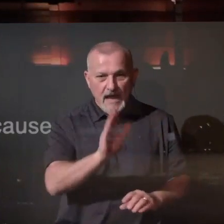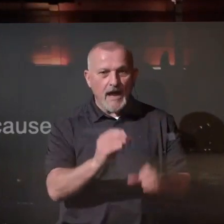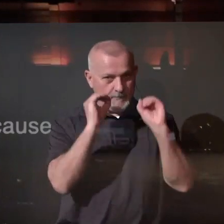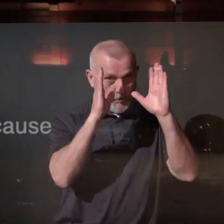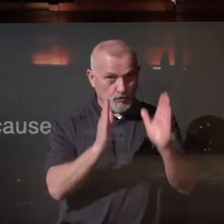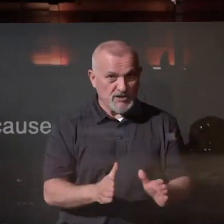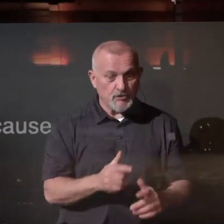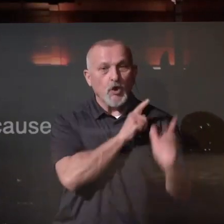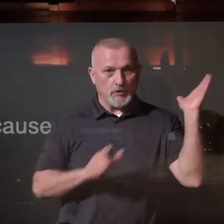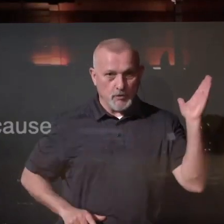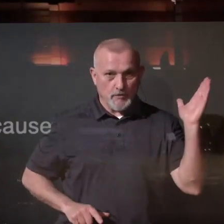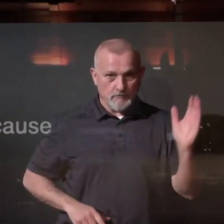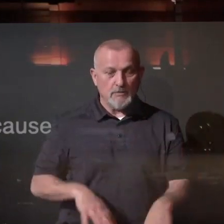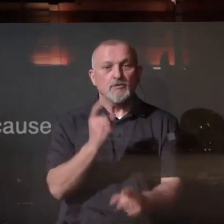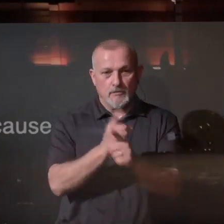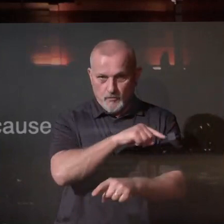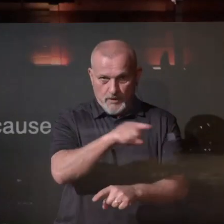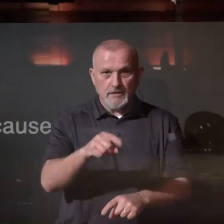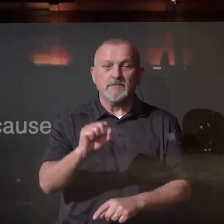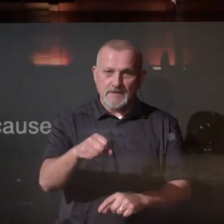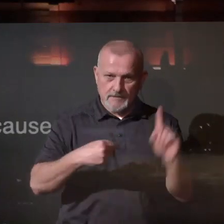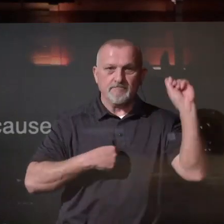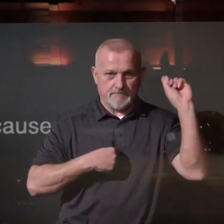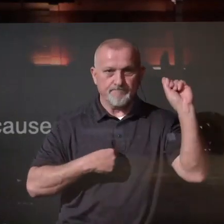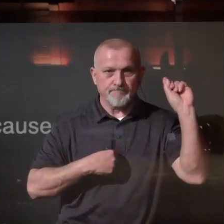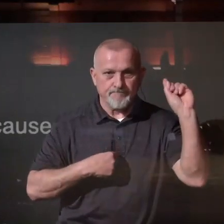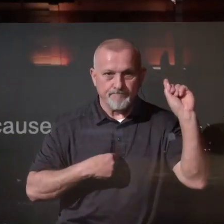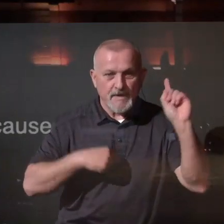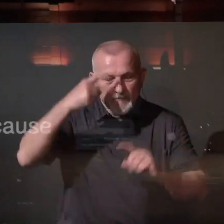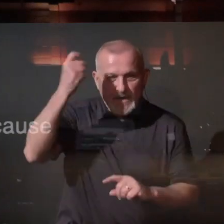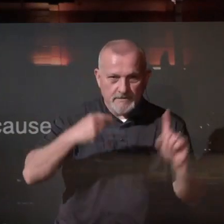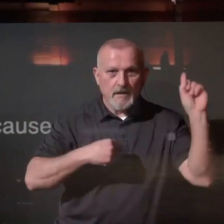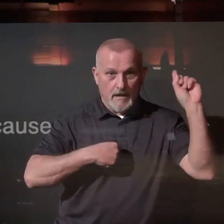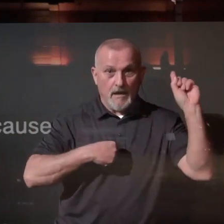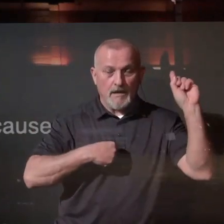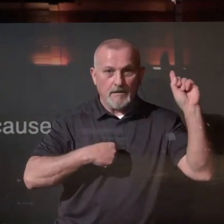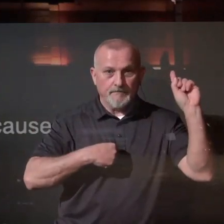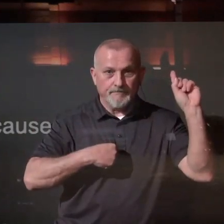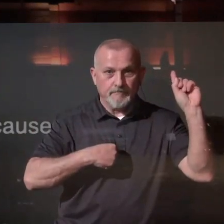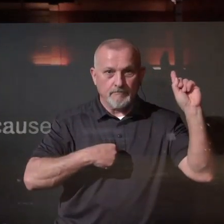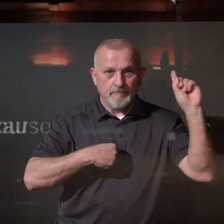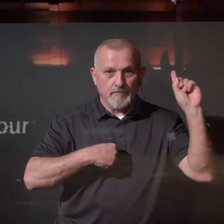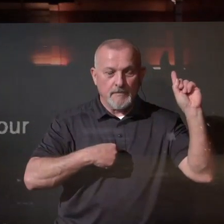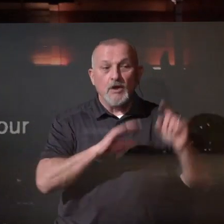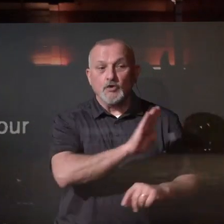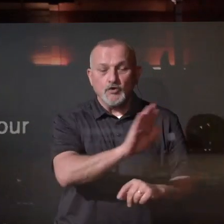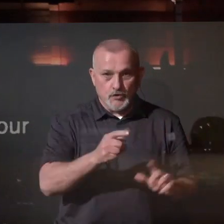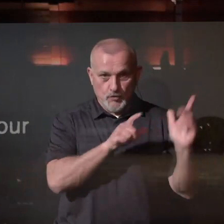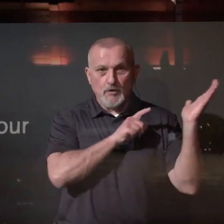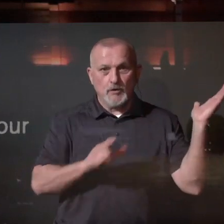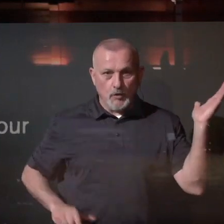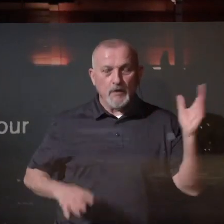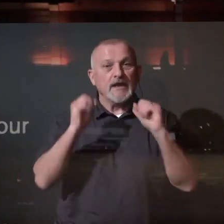Lord. He says, and you're right, I am. Because that's what I am. And since I, your Lord